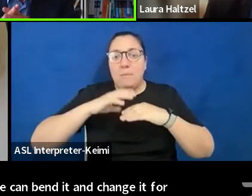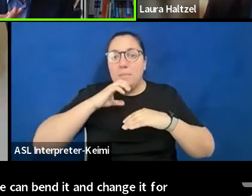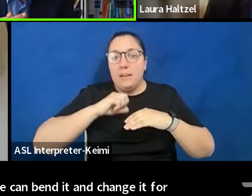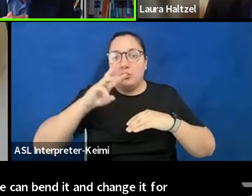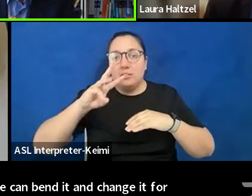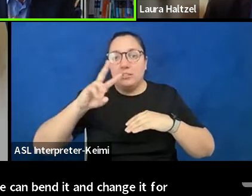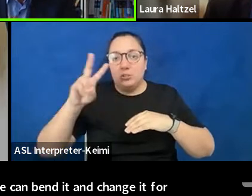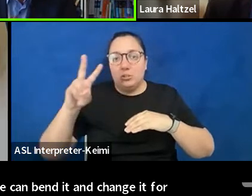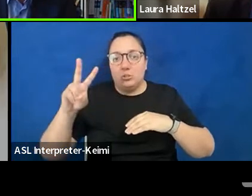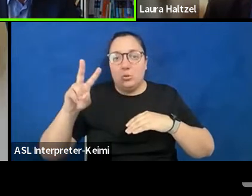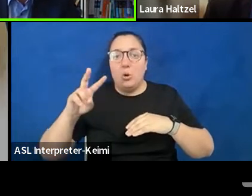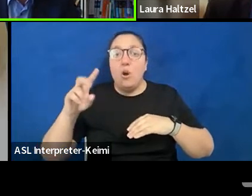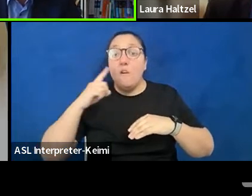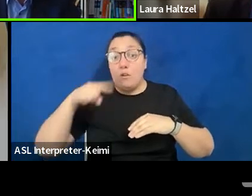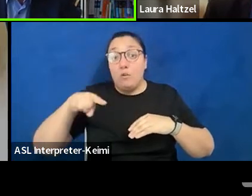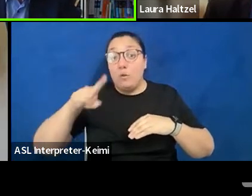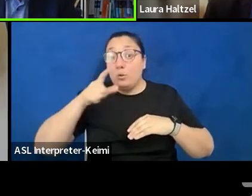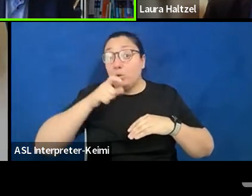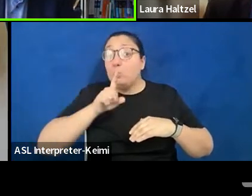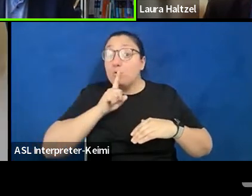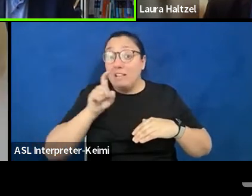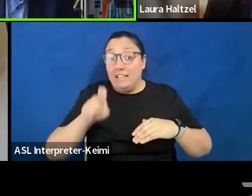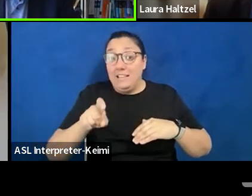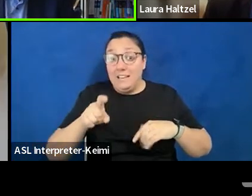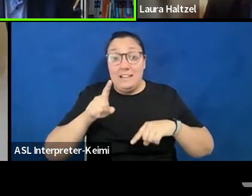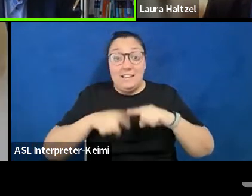for those who really need it most and can't afford to work longer.